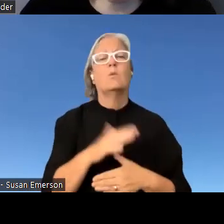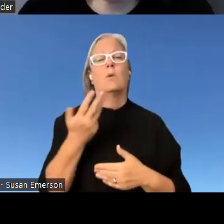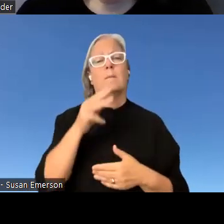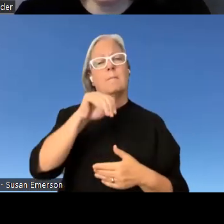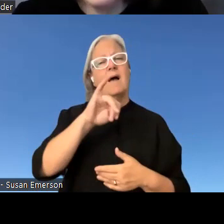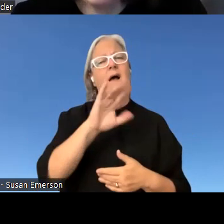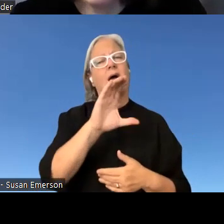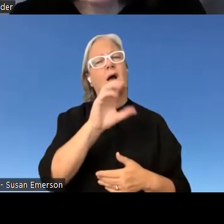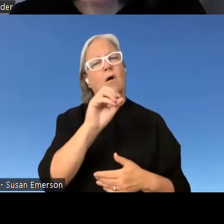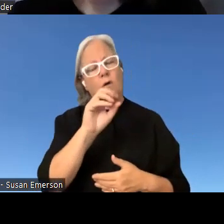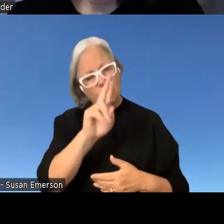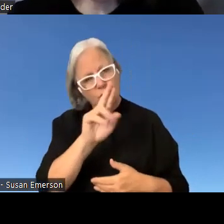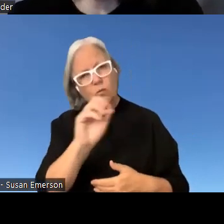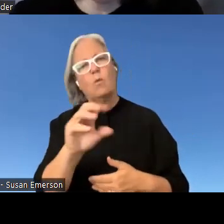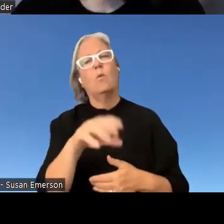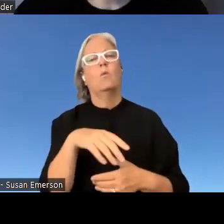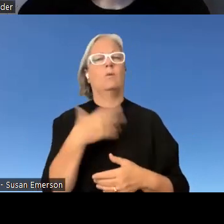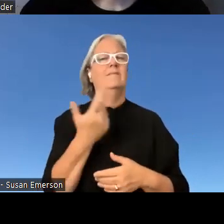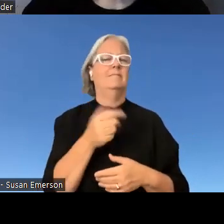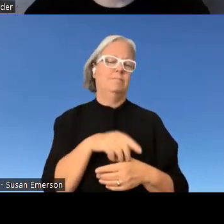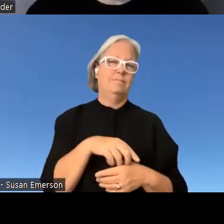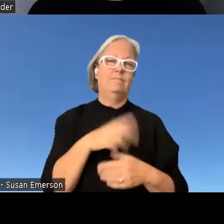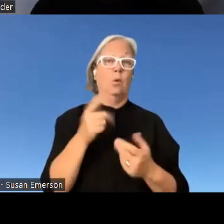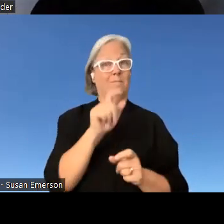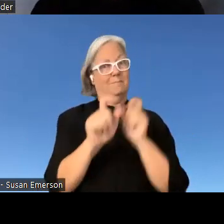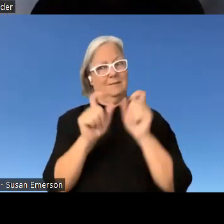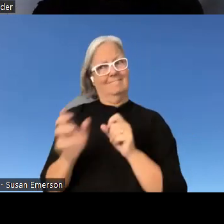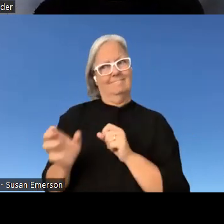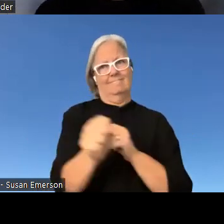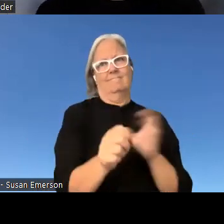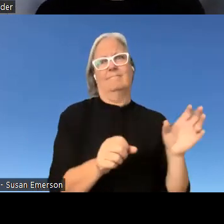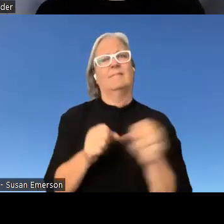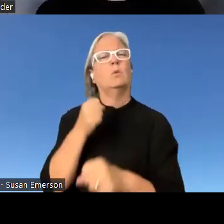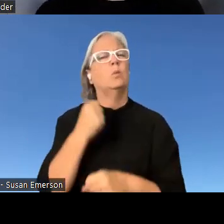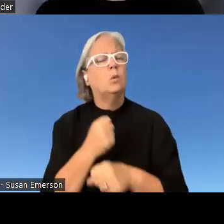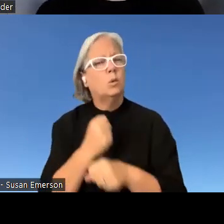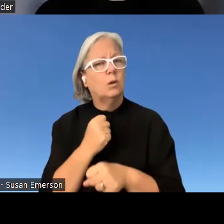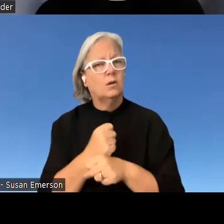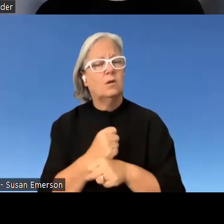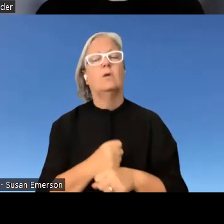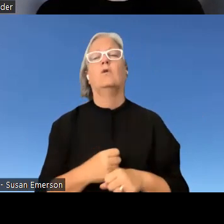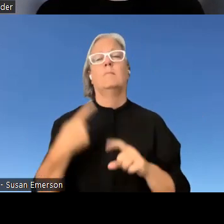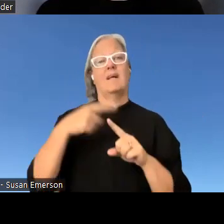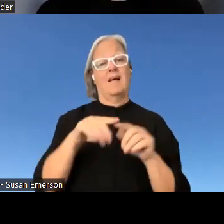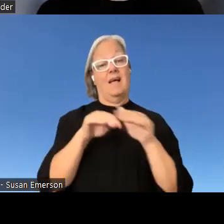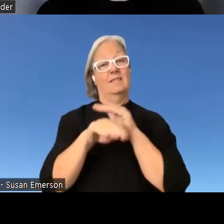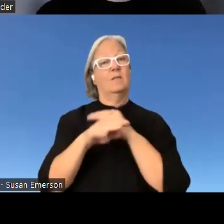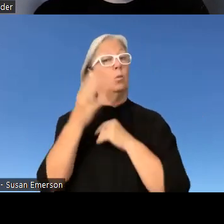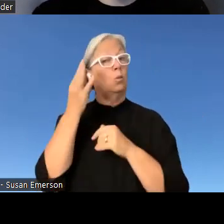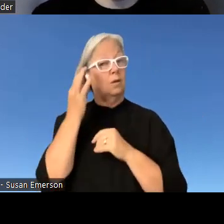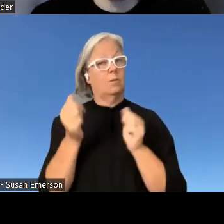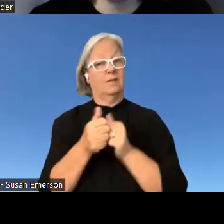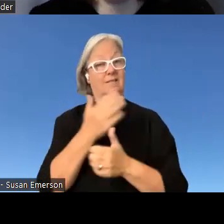self-employed persons with disabilities. Here again, a focus on ensuring also access for women with disabilities to